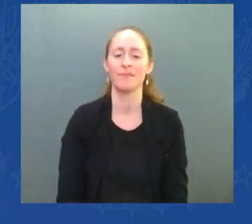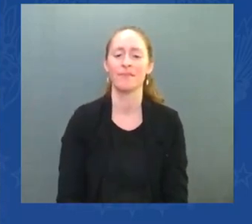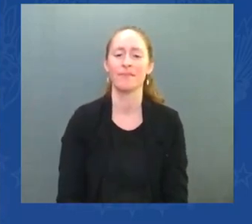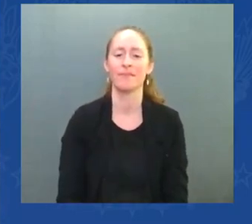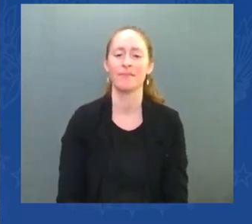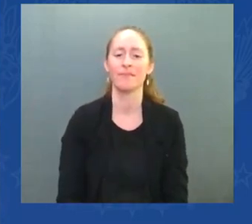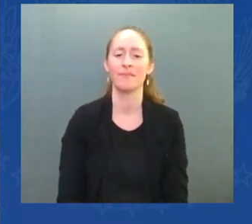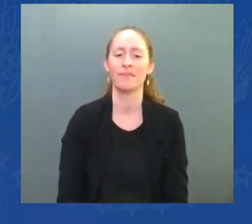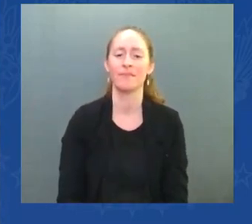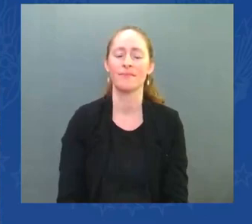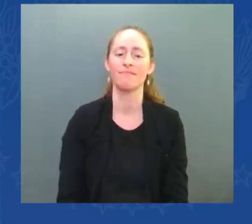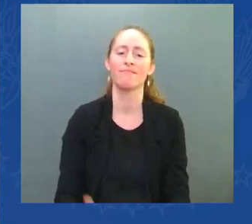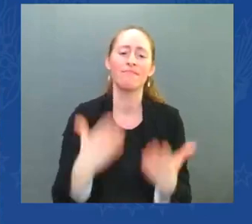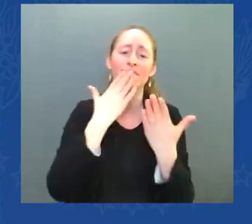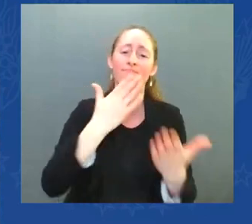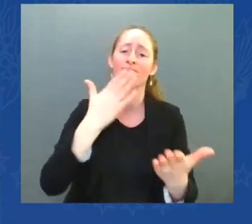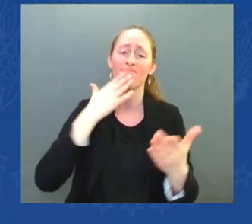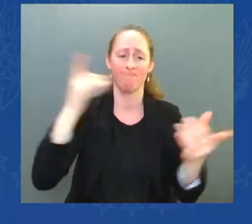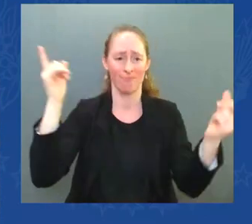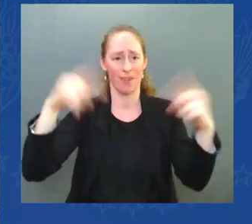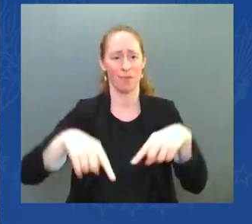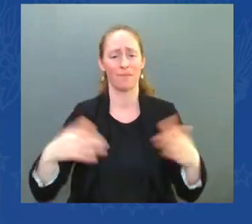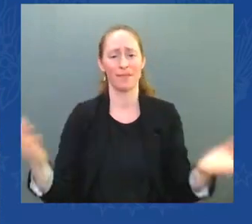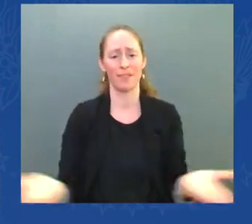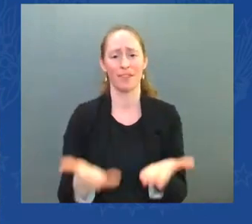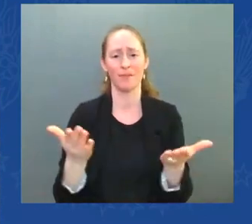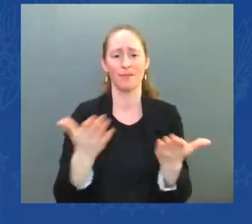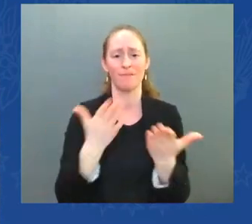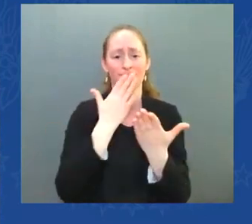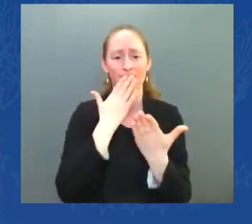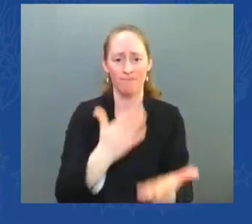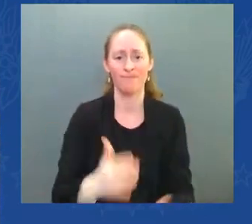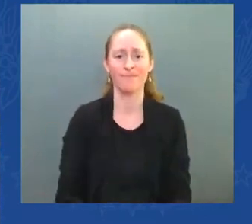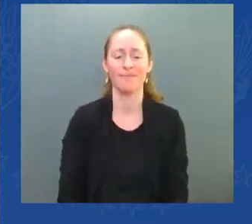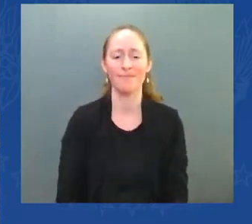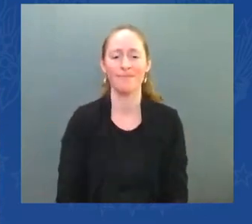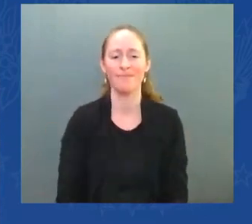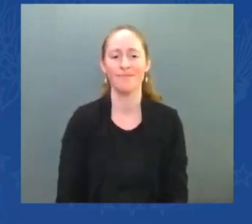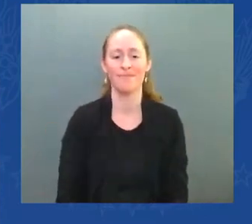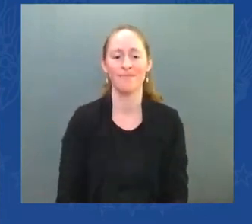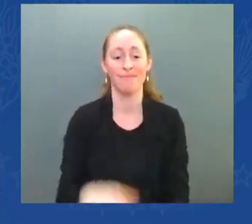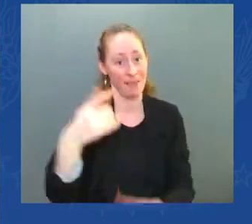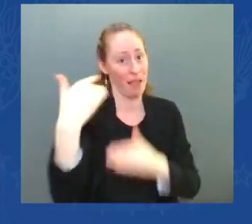By the way, he was responsible for the weather as well. Thank you, thank you, thank you. Thank you.